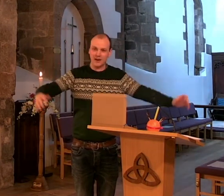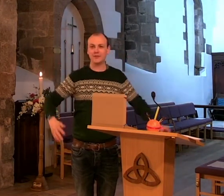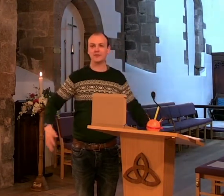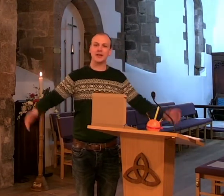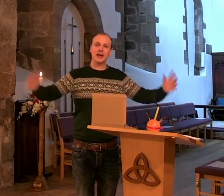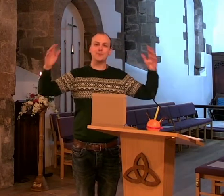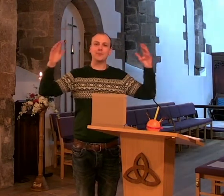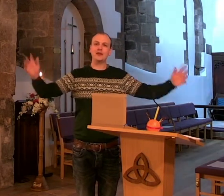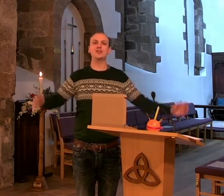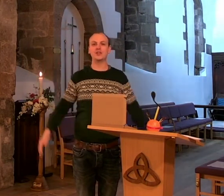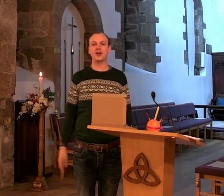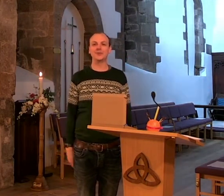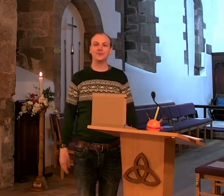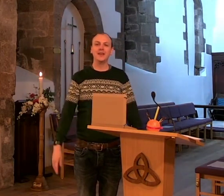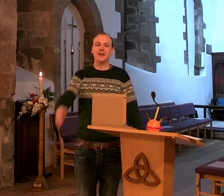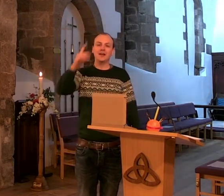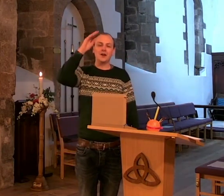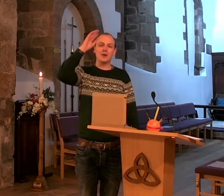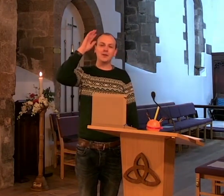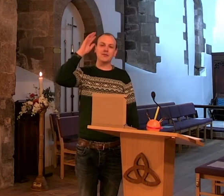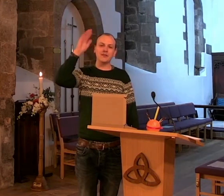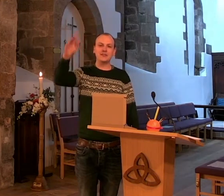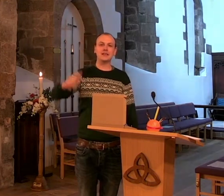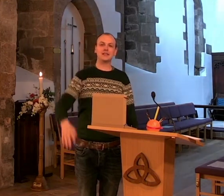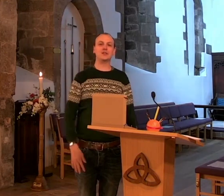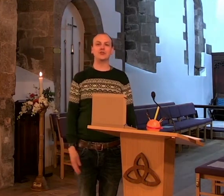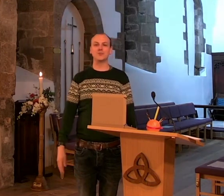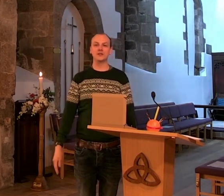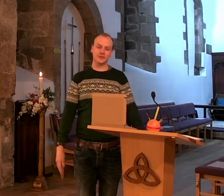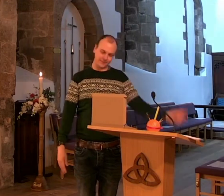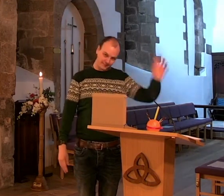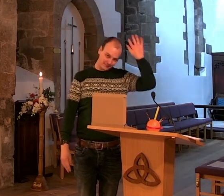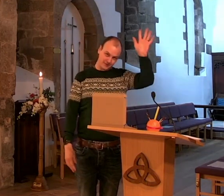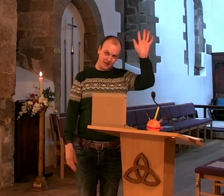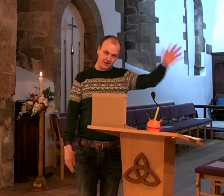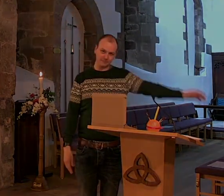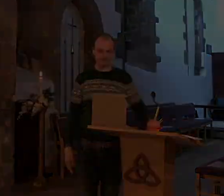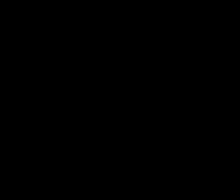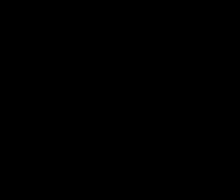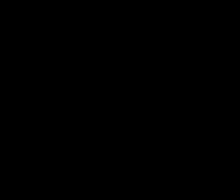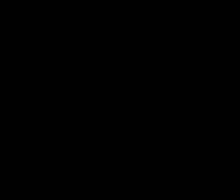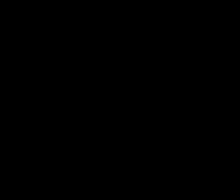and craft and praise to God. Hope you have a fantastic Christmas. Good night.